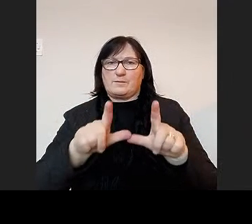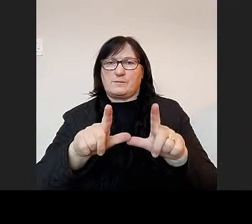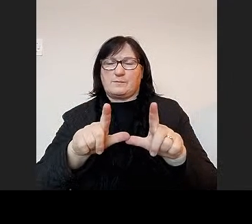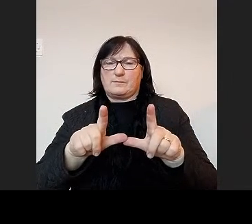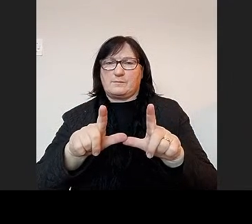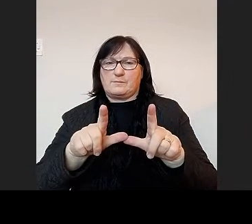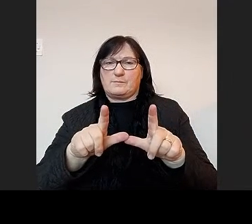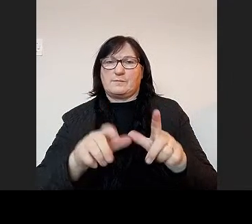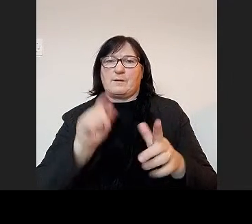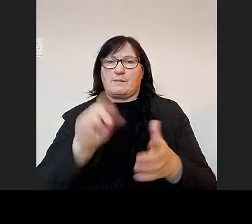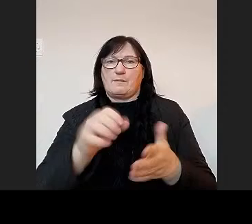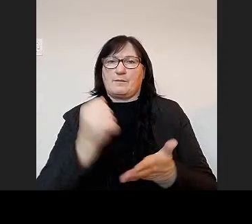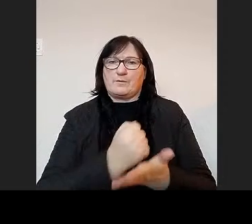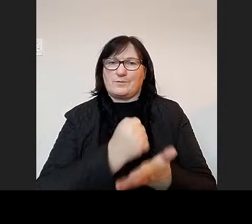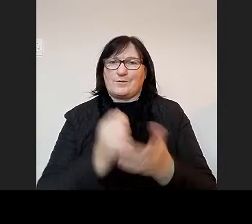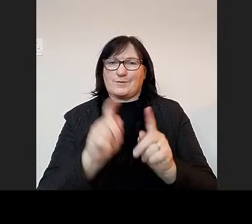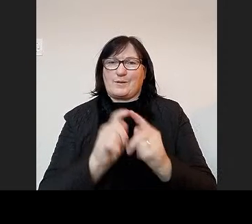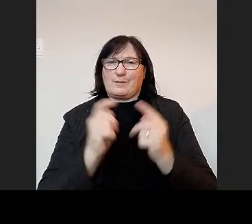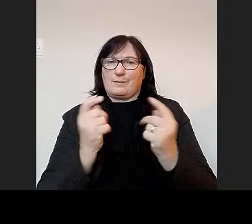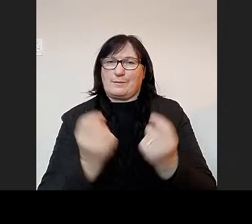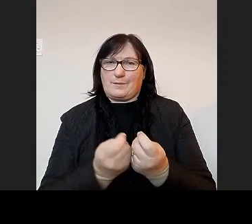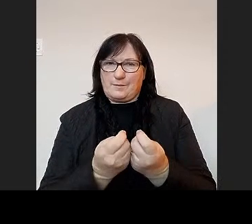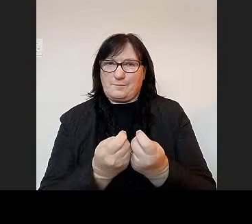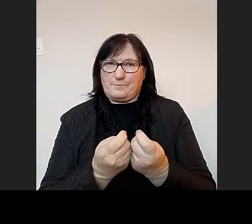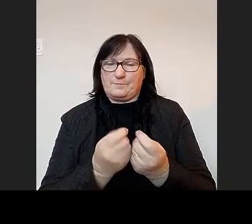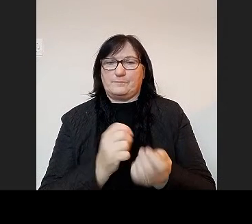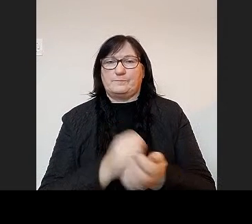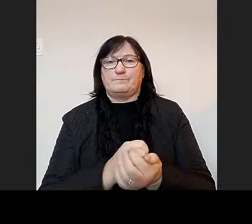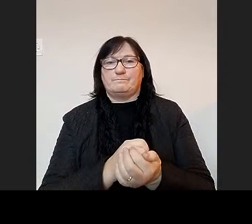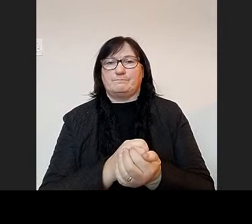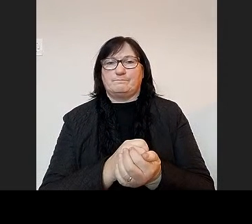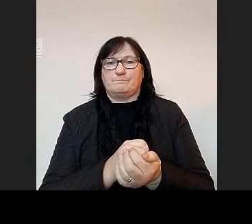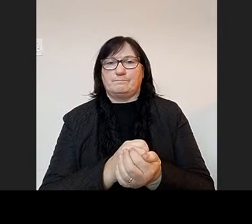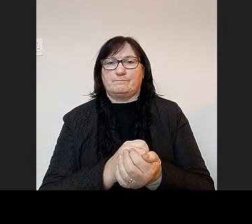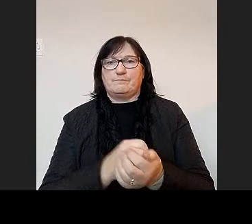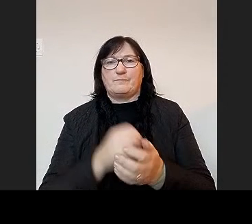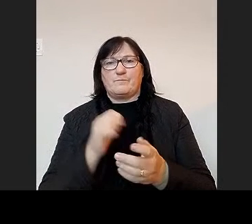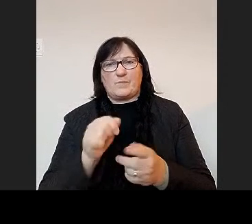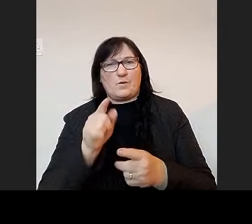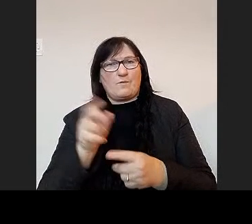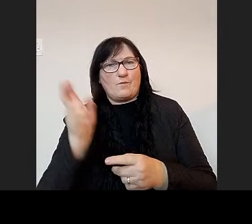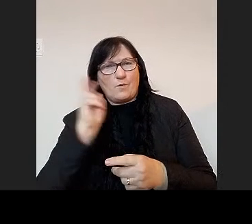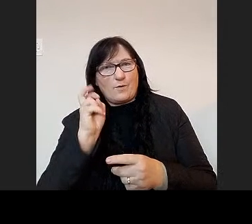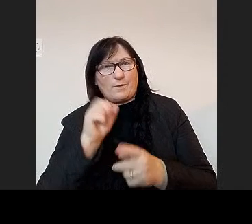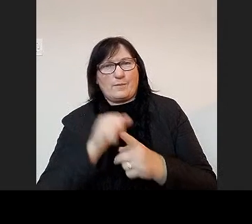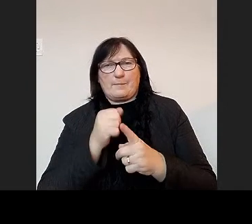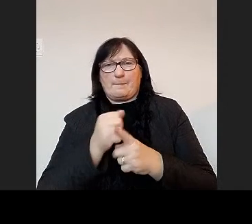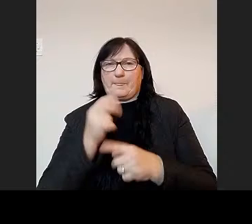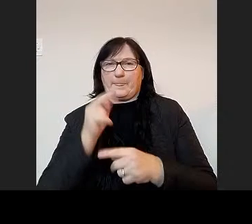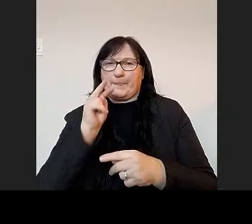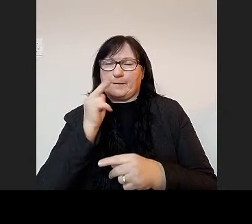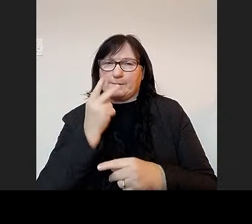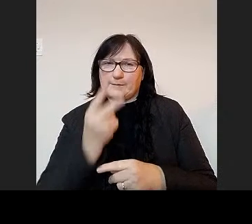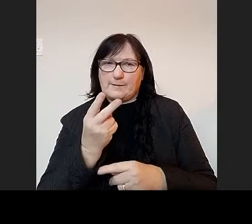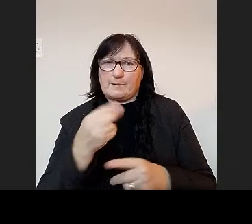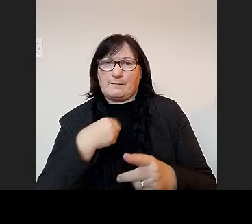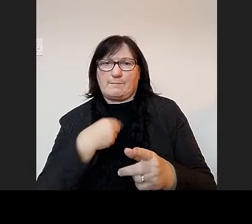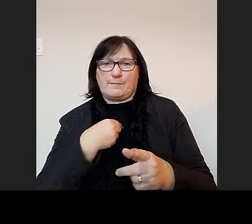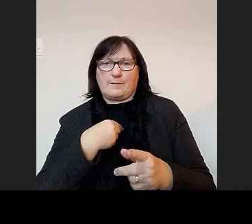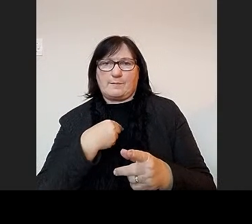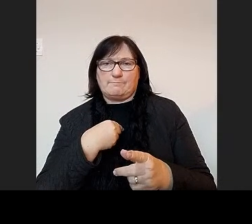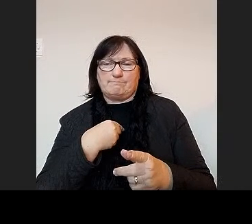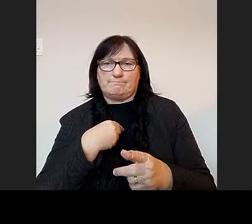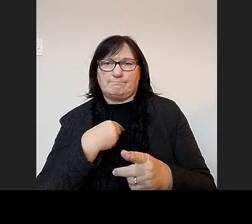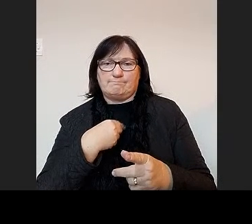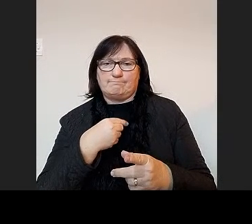team, you have had and you have seen the interaction and the engagement with our